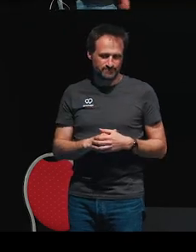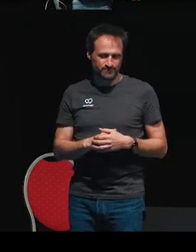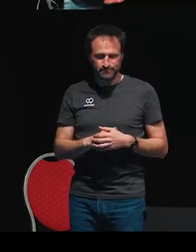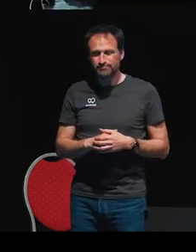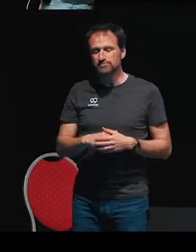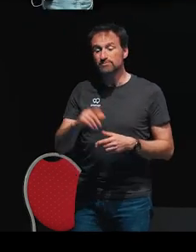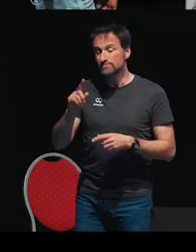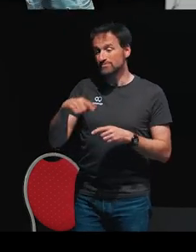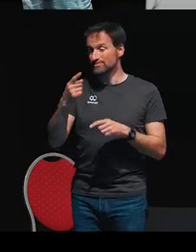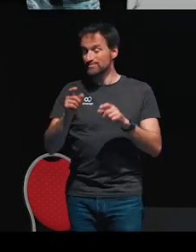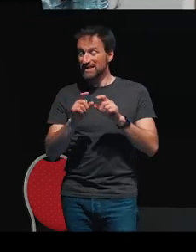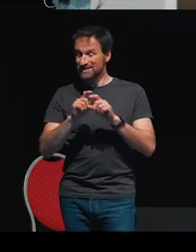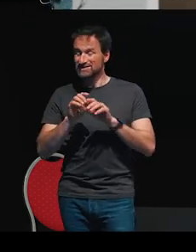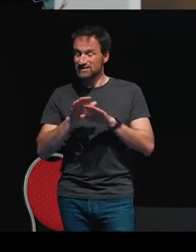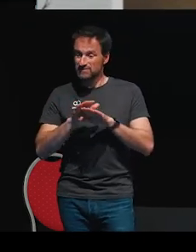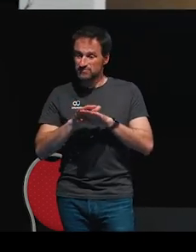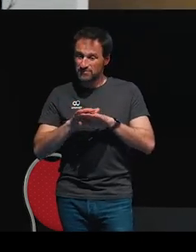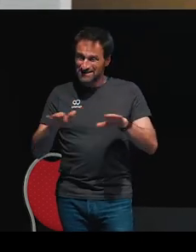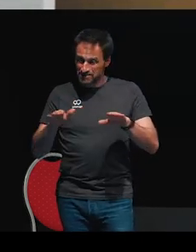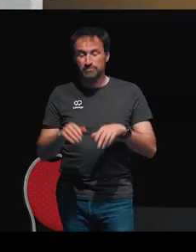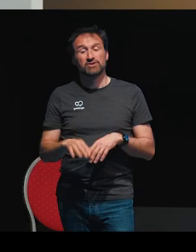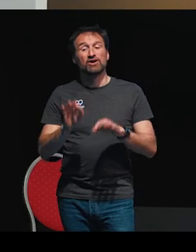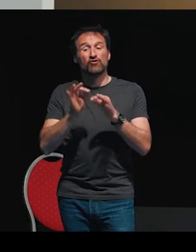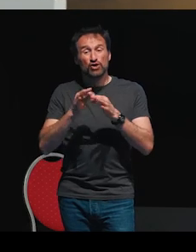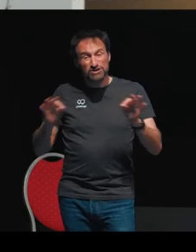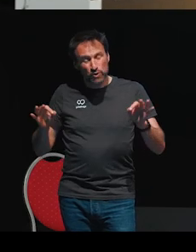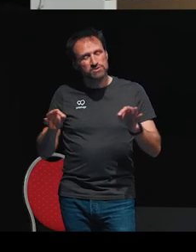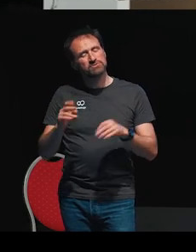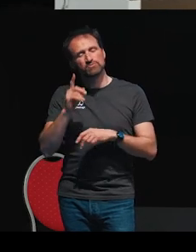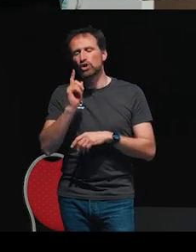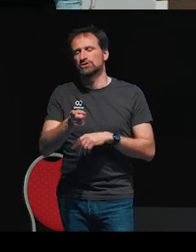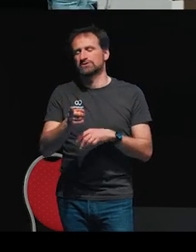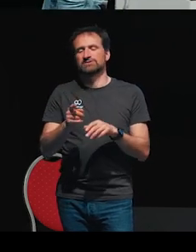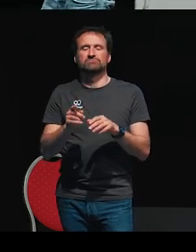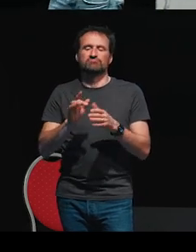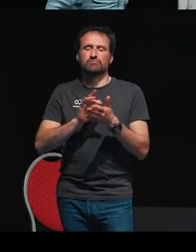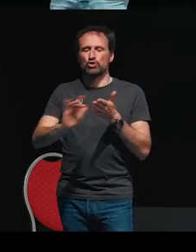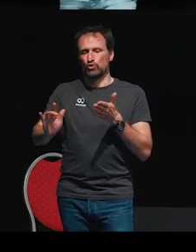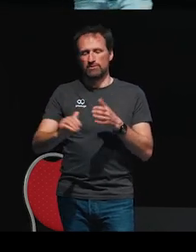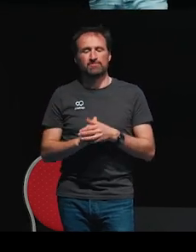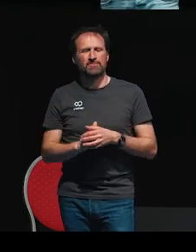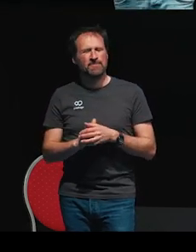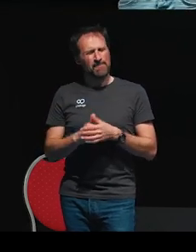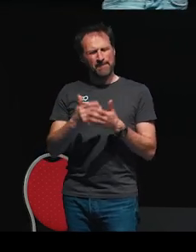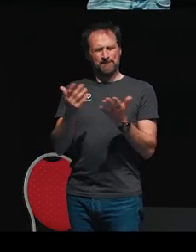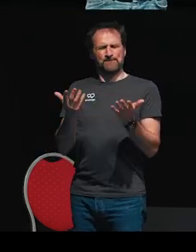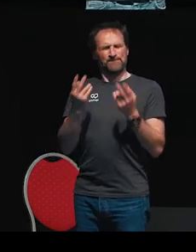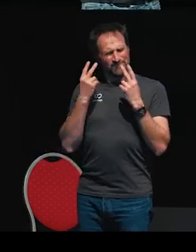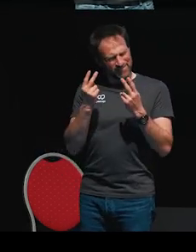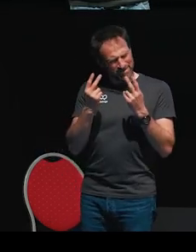Next one is functions are pure. Why is this so important? Well, on the left